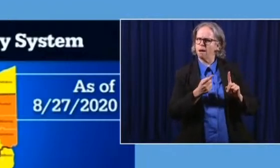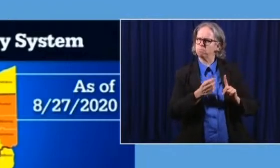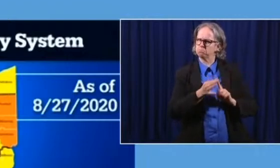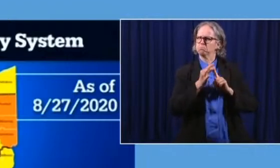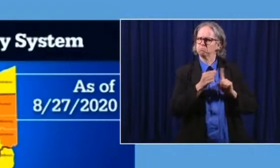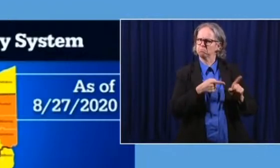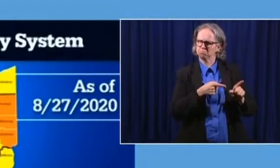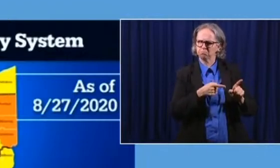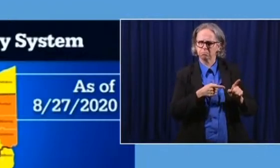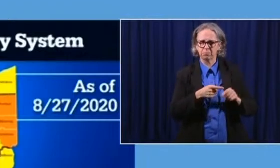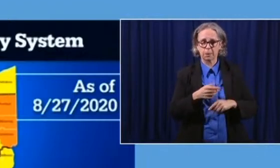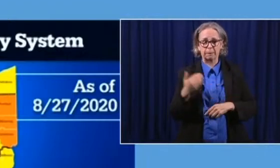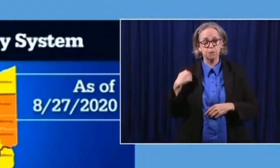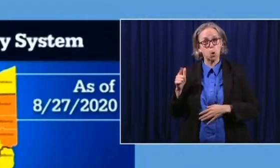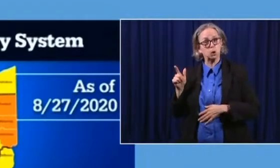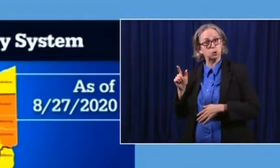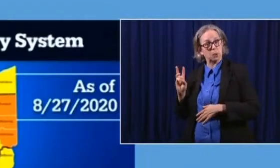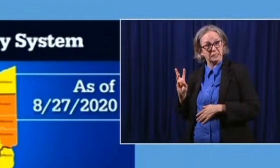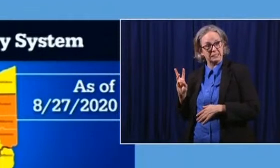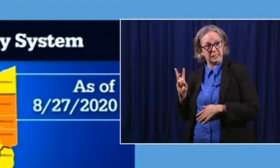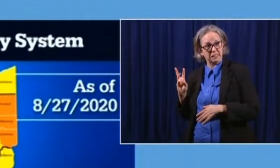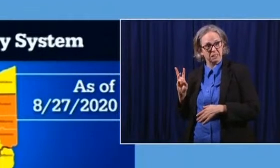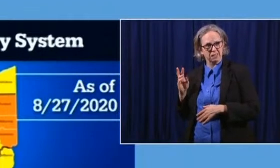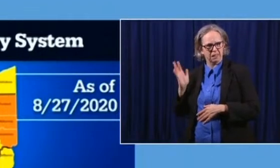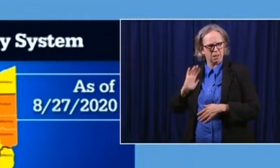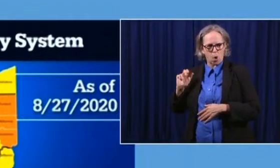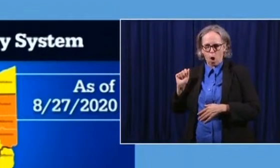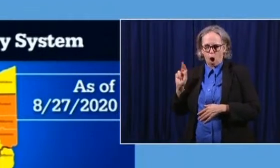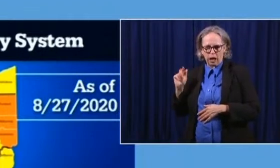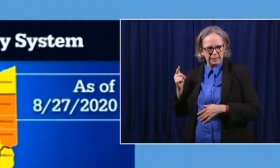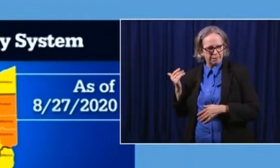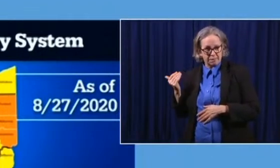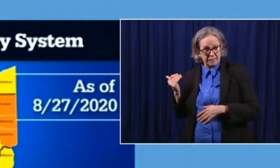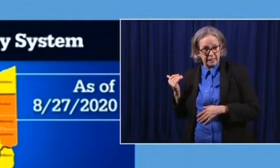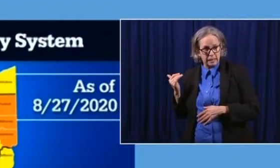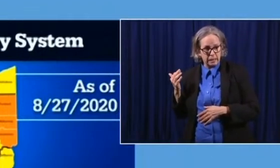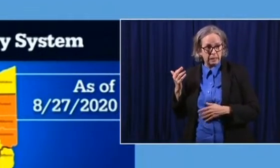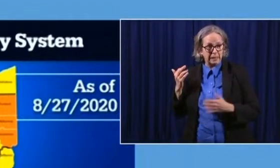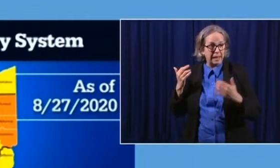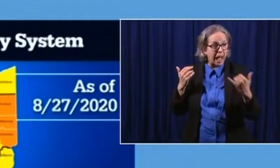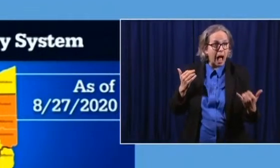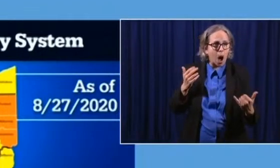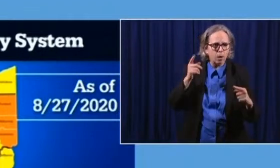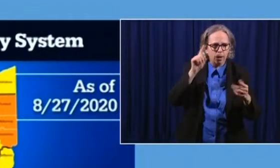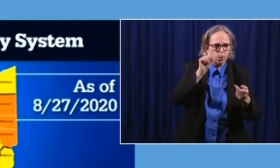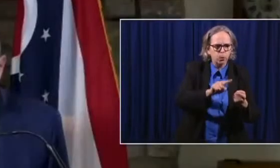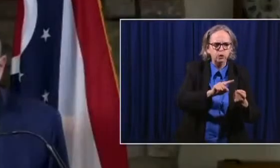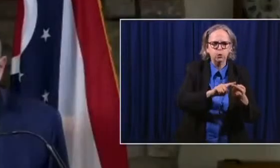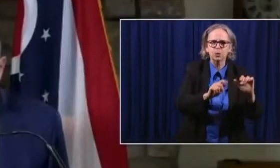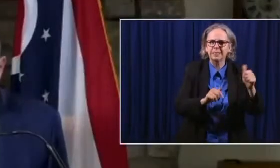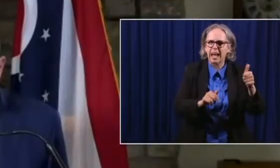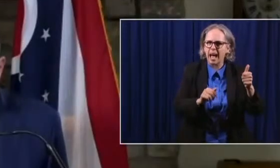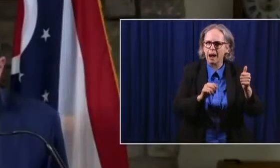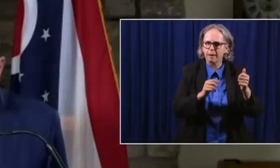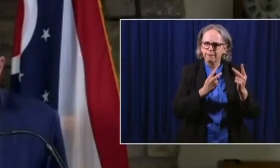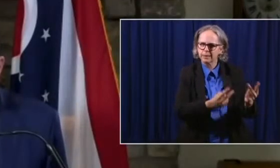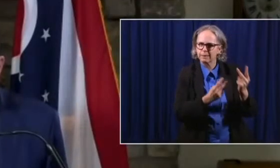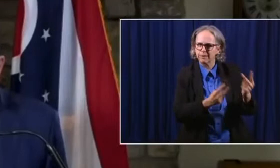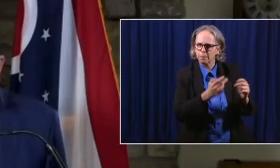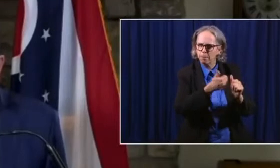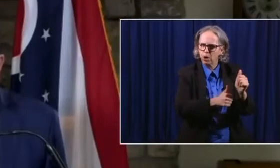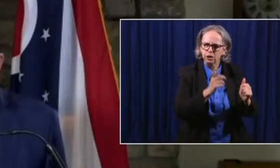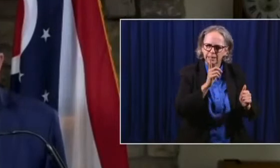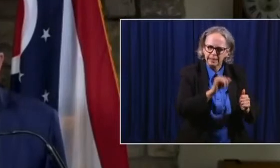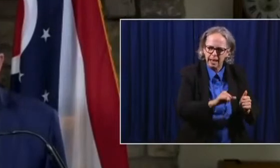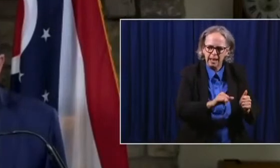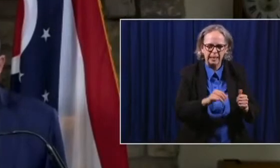from 26 on August 15th to almost 10 on August 25th. Their per capita measure dropped